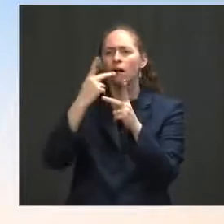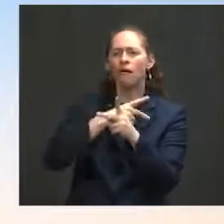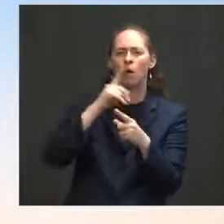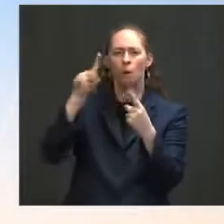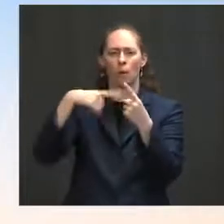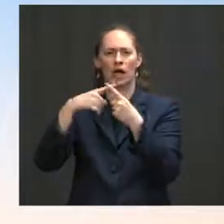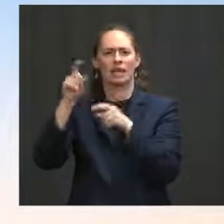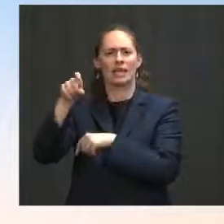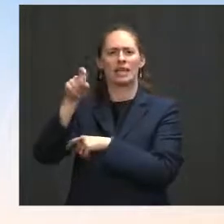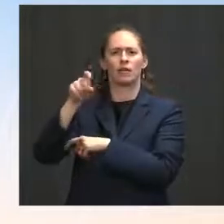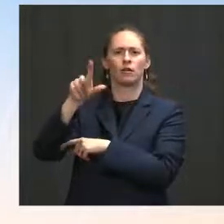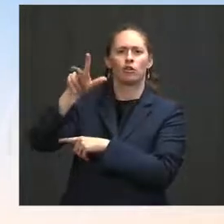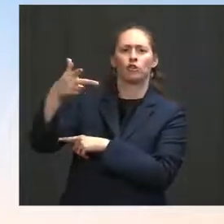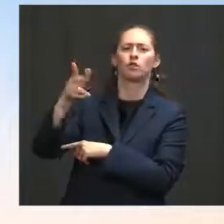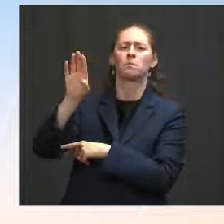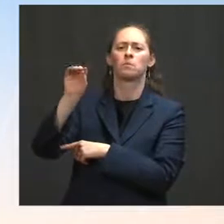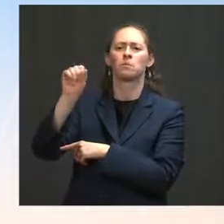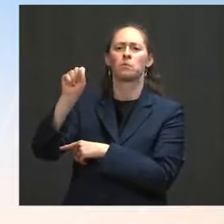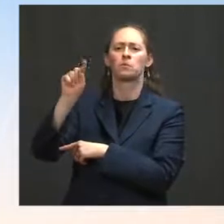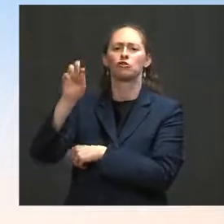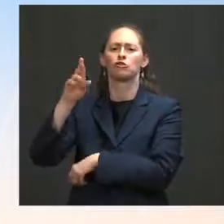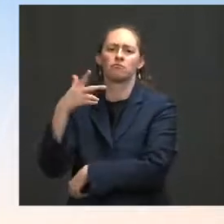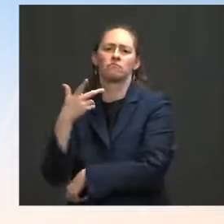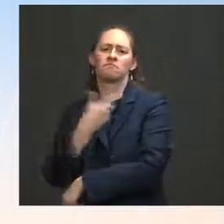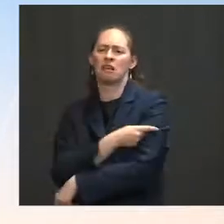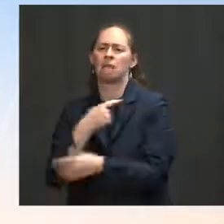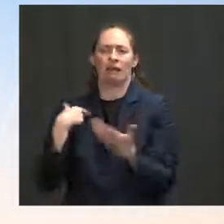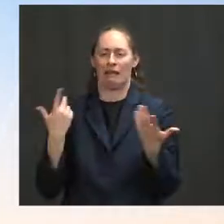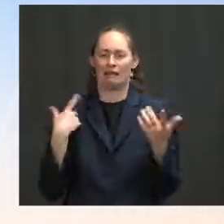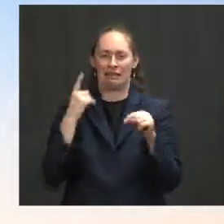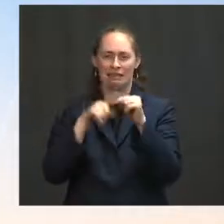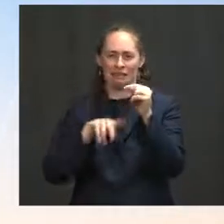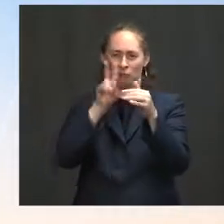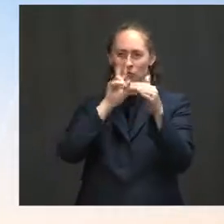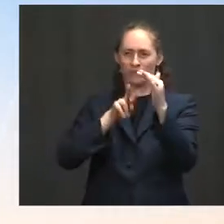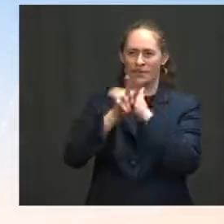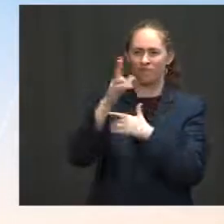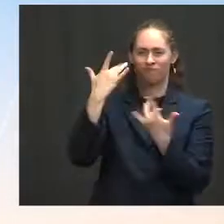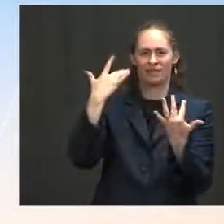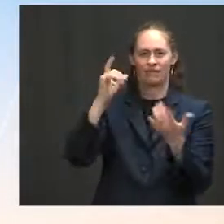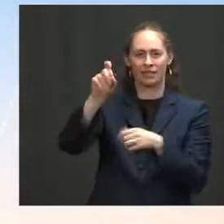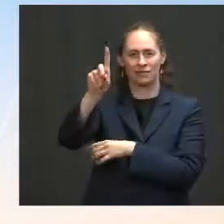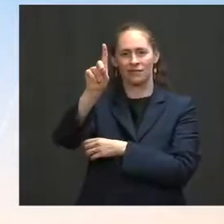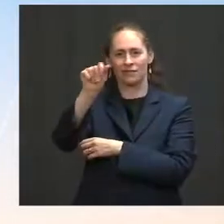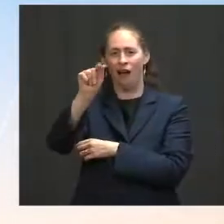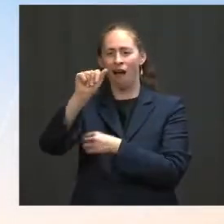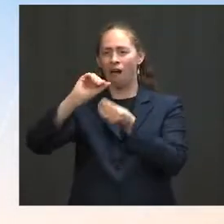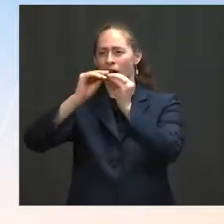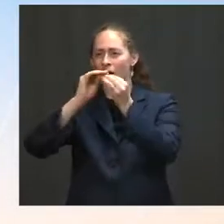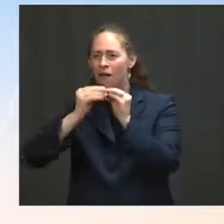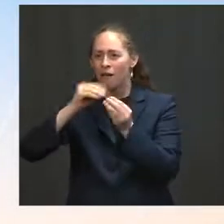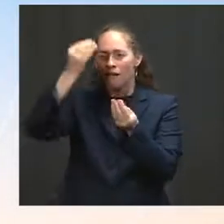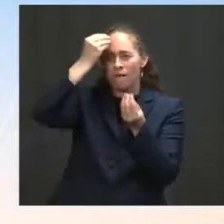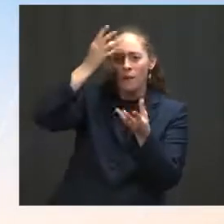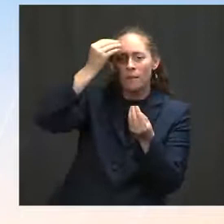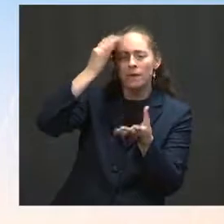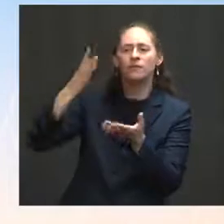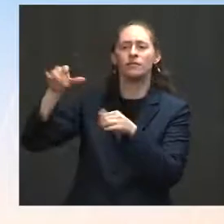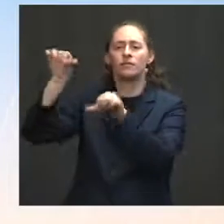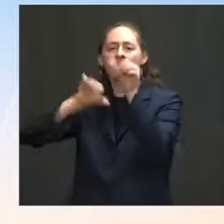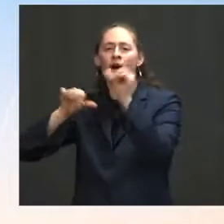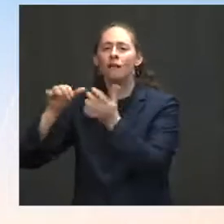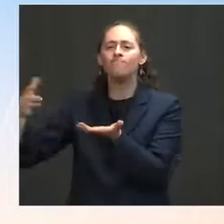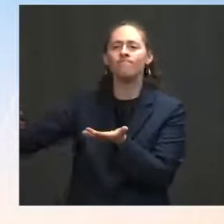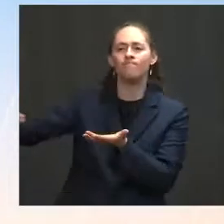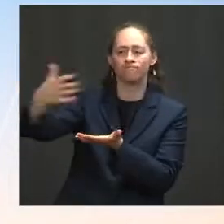make a prediction of that. That's going to be led by the data and by the science. But at this time, that is not a determination that they have made, and we wanted to